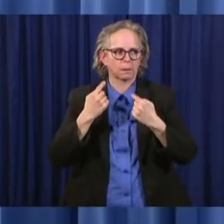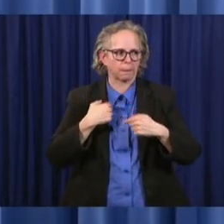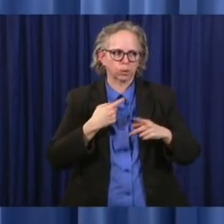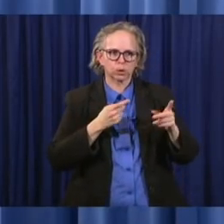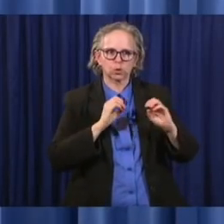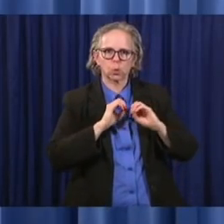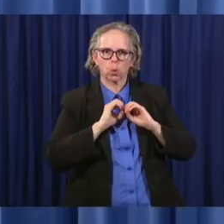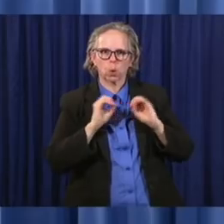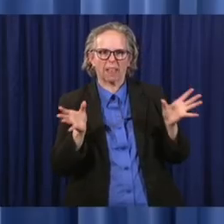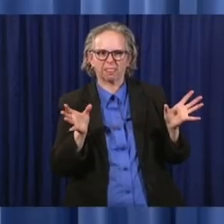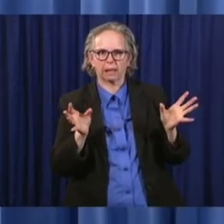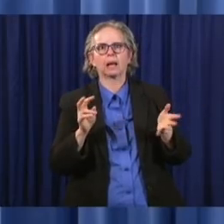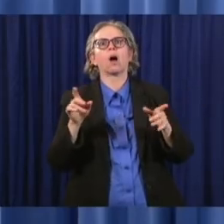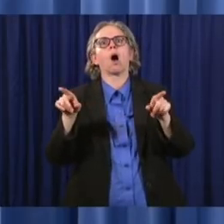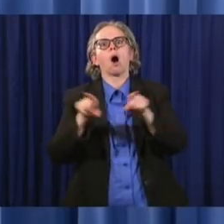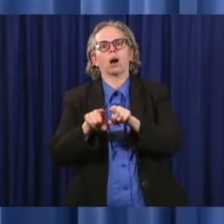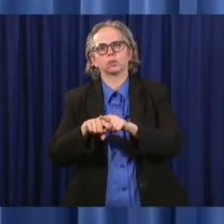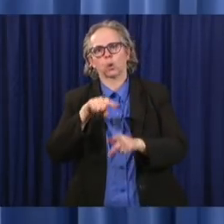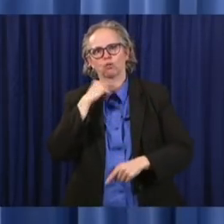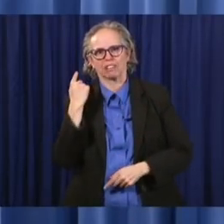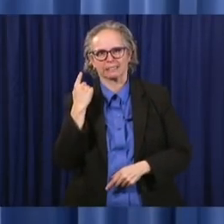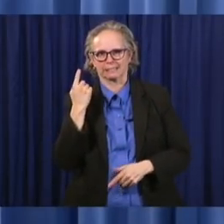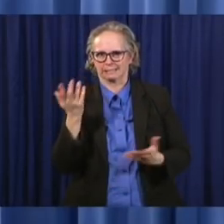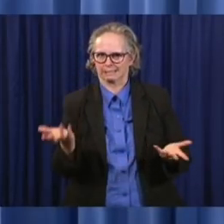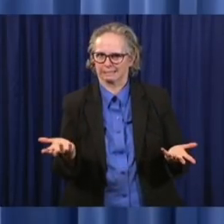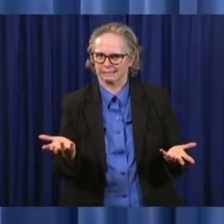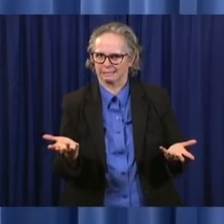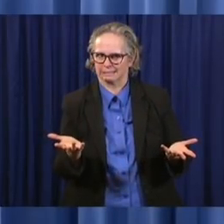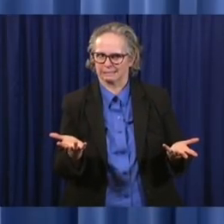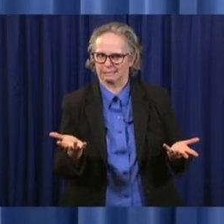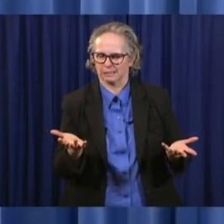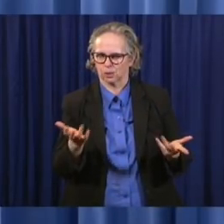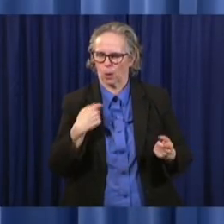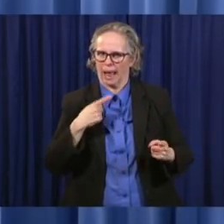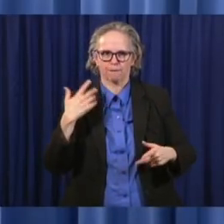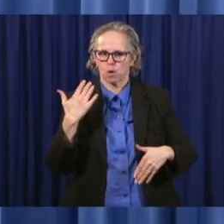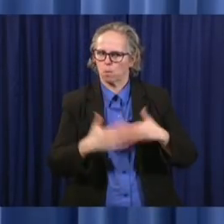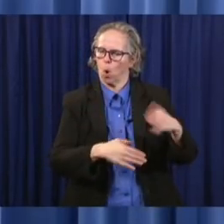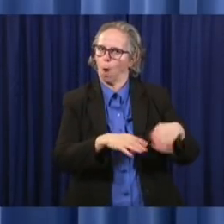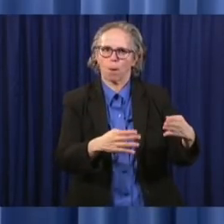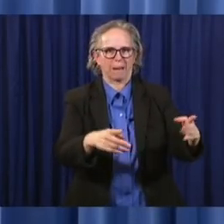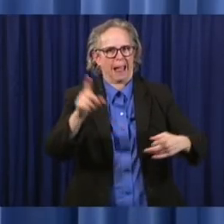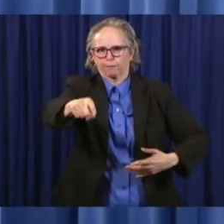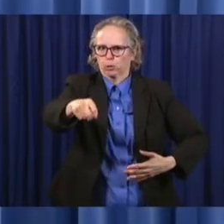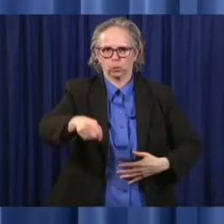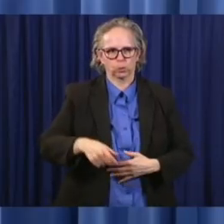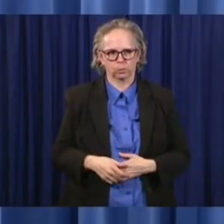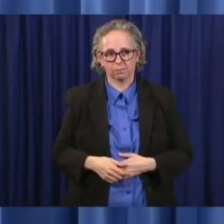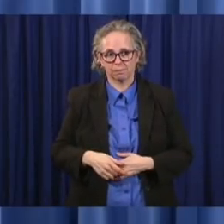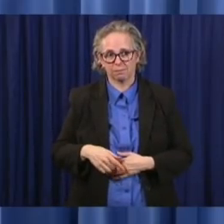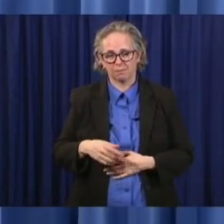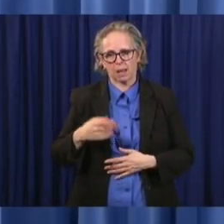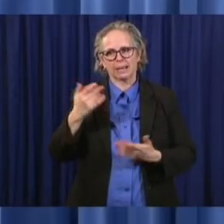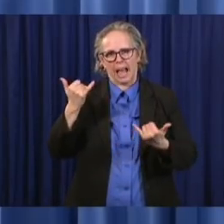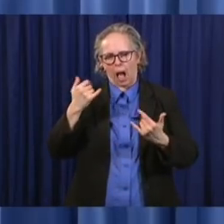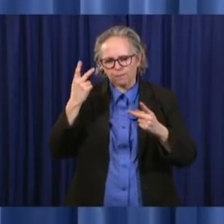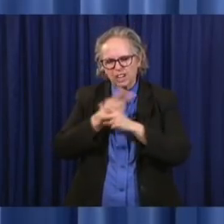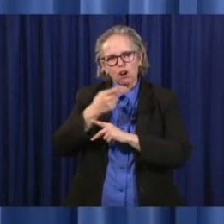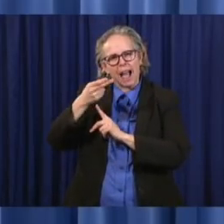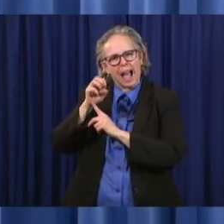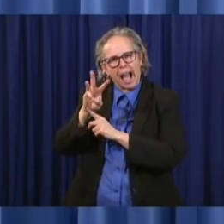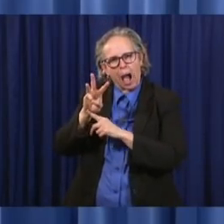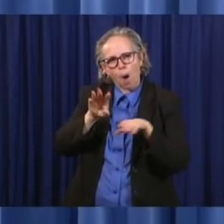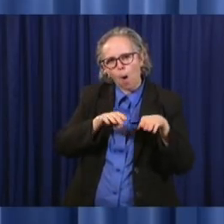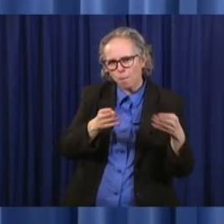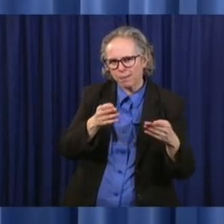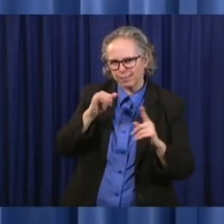move forward. The question is how we move forward. And we've taken care of the business side. Now everybody's got to comply,